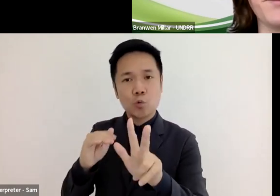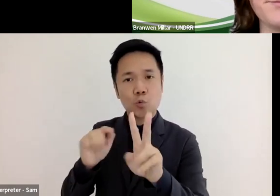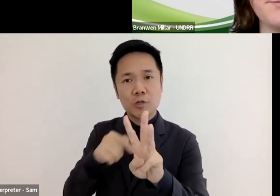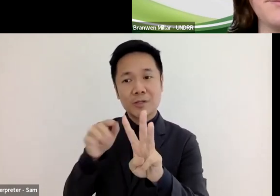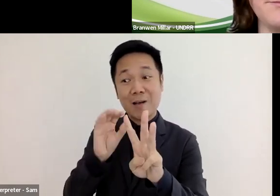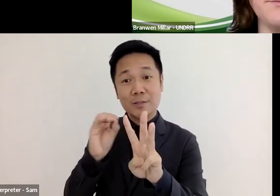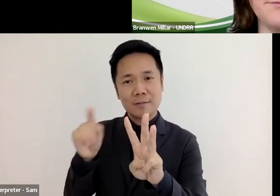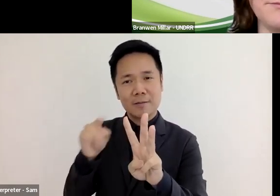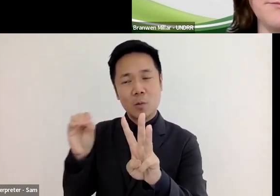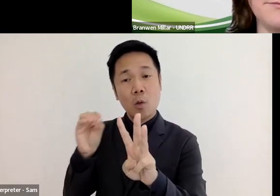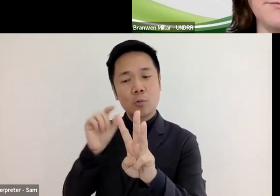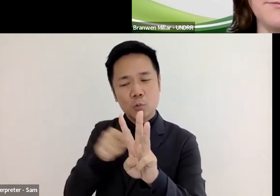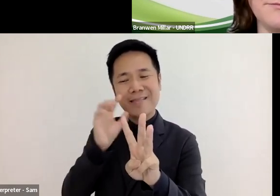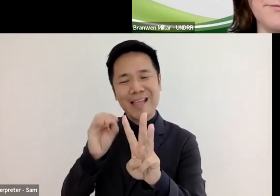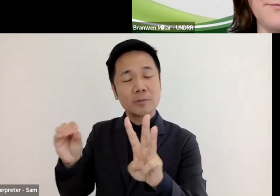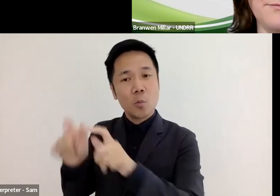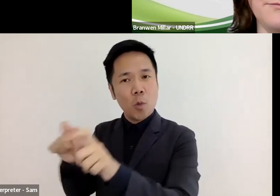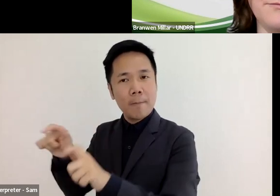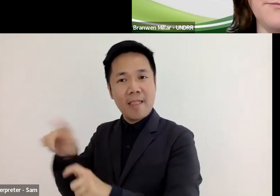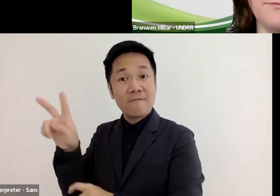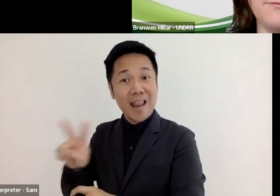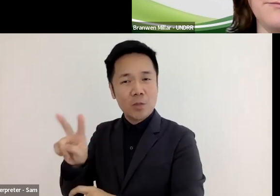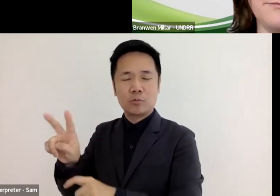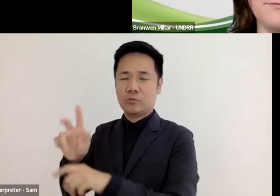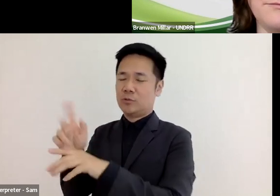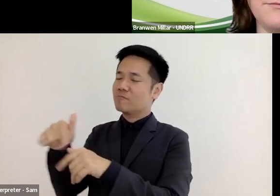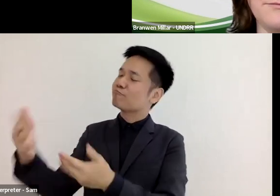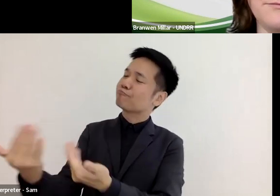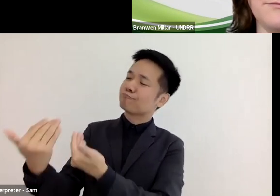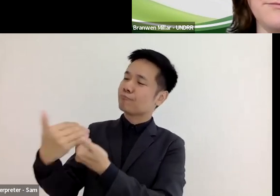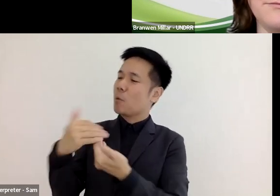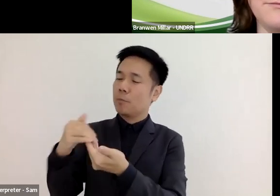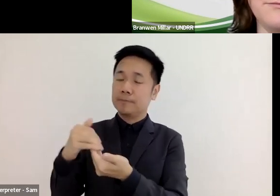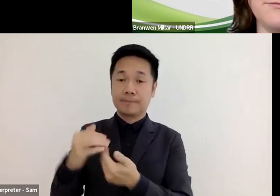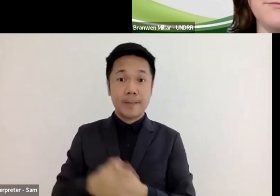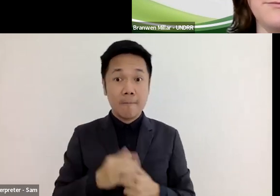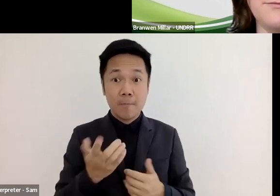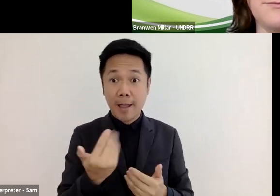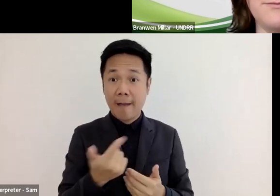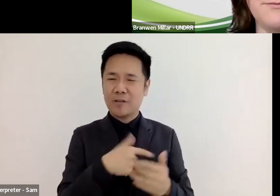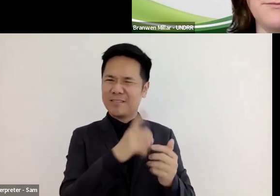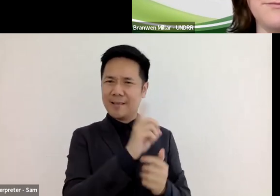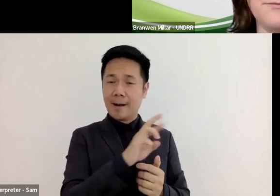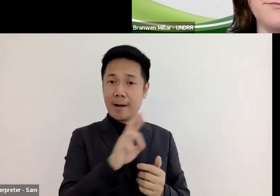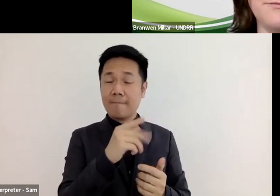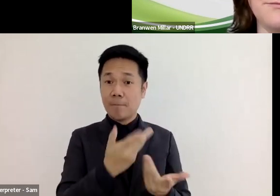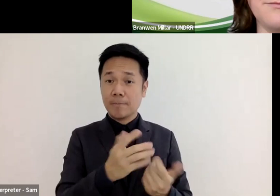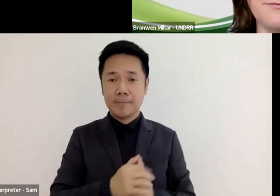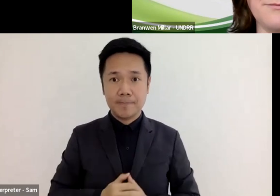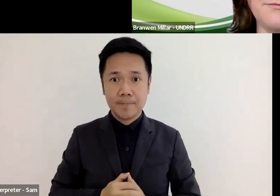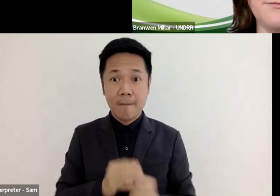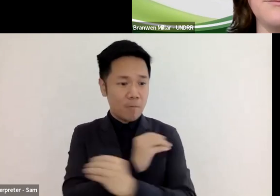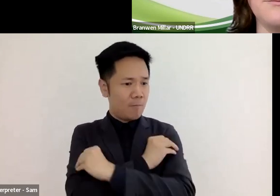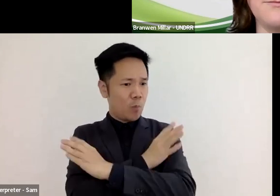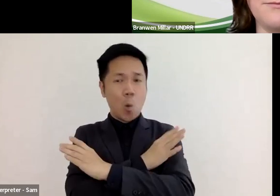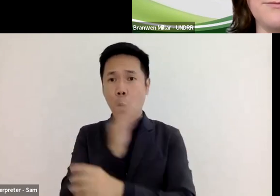Vanuatu. We're also pleased to provide funds to the Women's International Network on Disaster Risk Reduction, which empowers women working